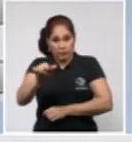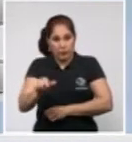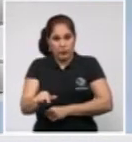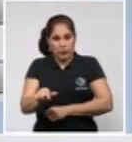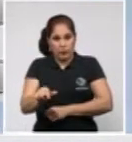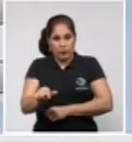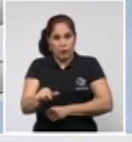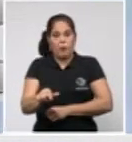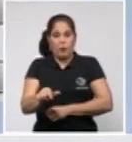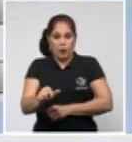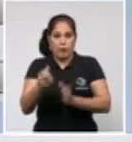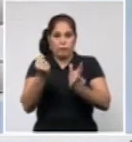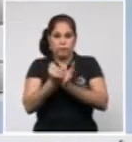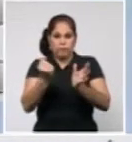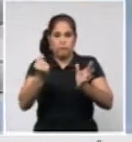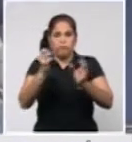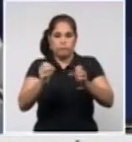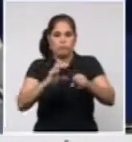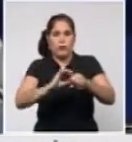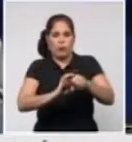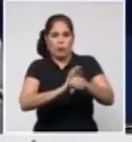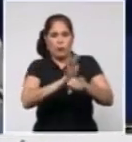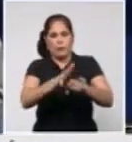613,994, of which